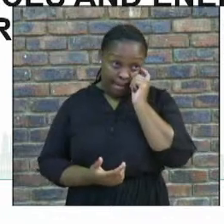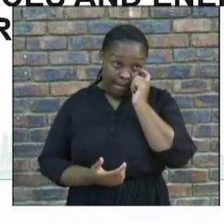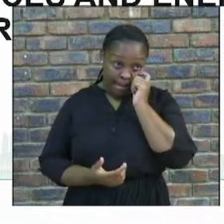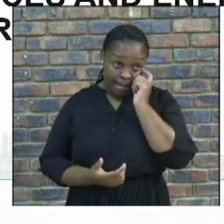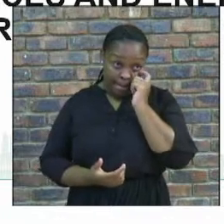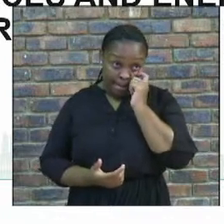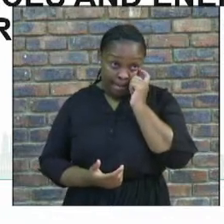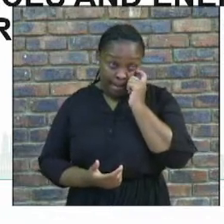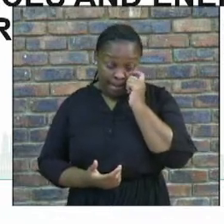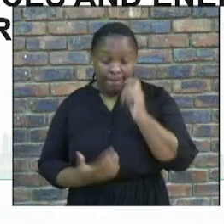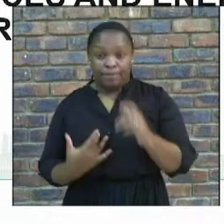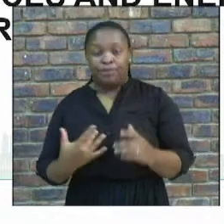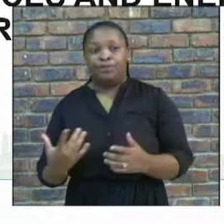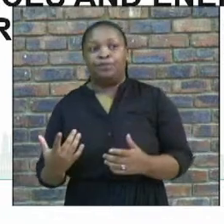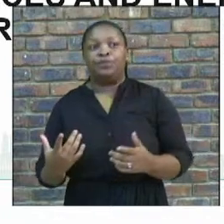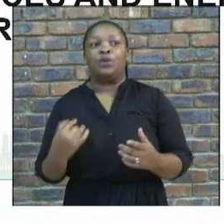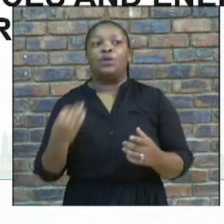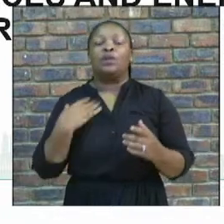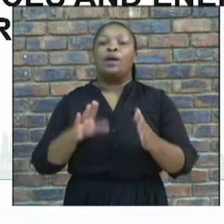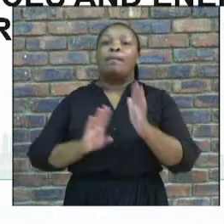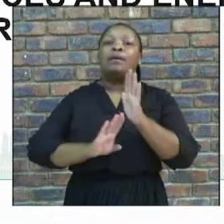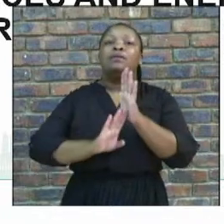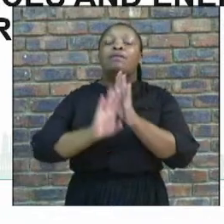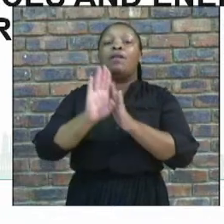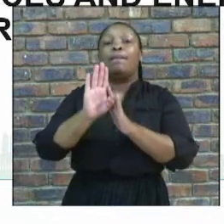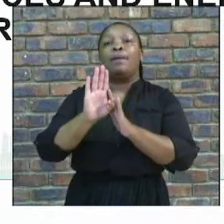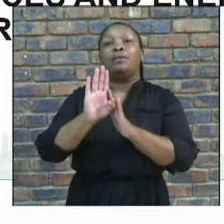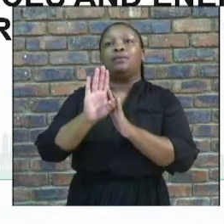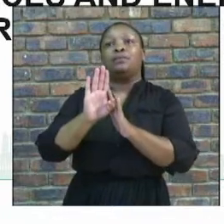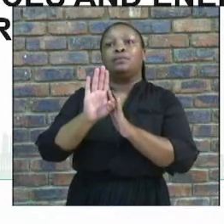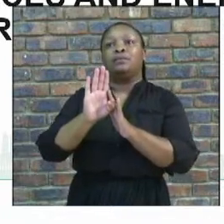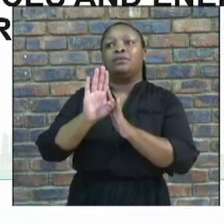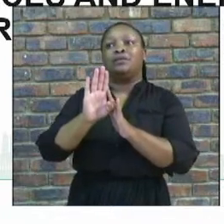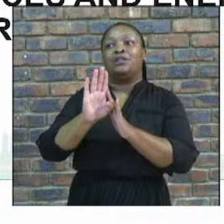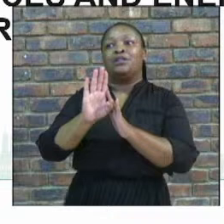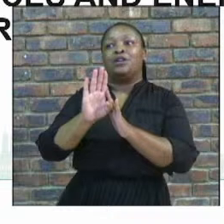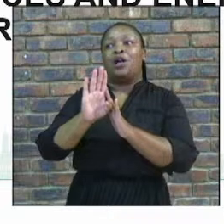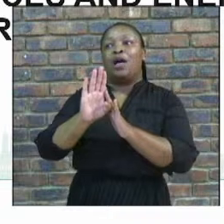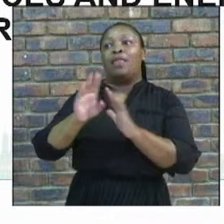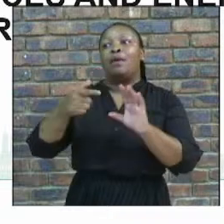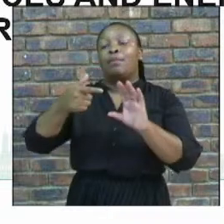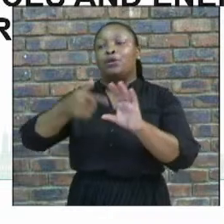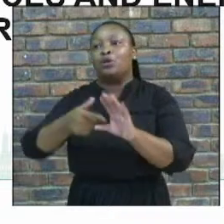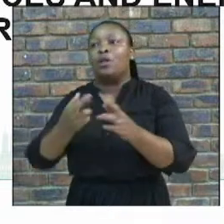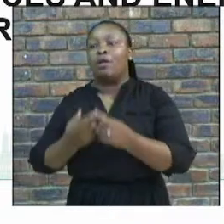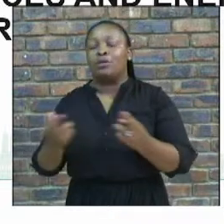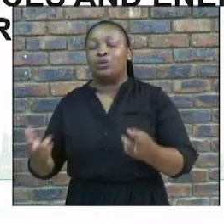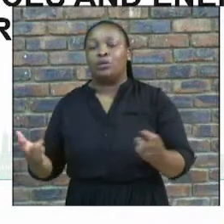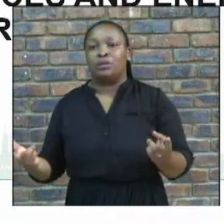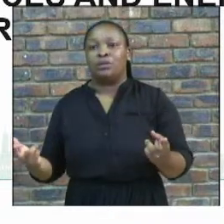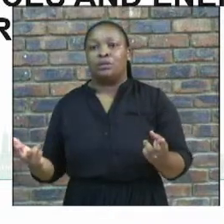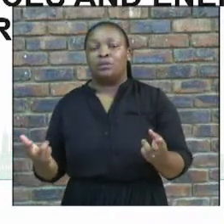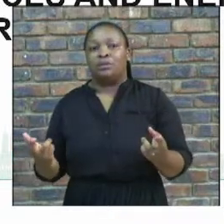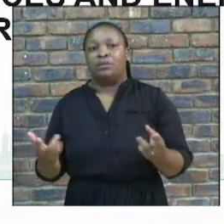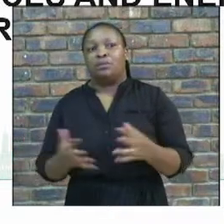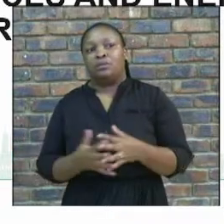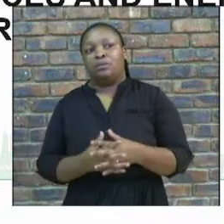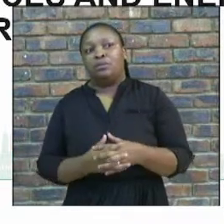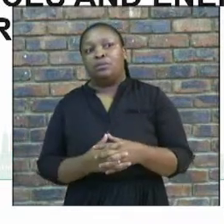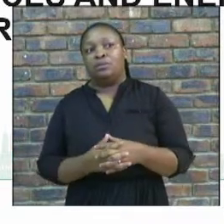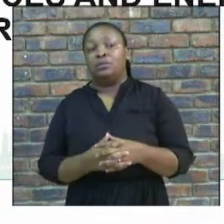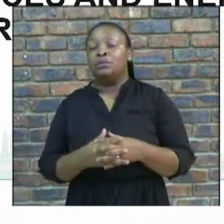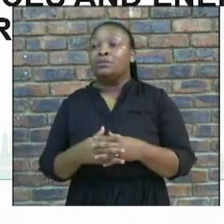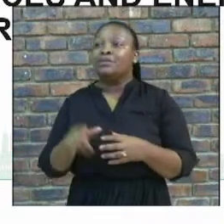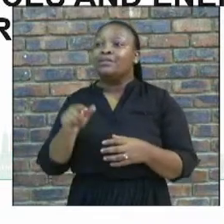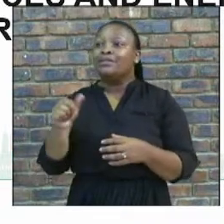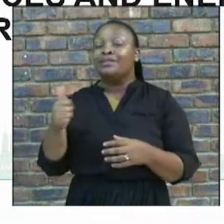We're talking about development on the upstream petroleum resources. Ma'am Amkhali